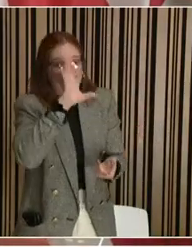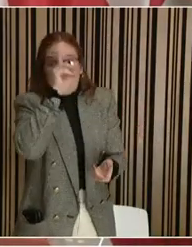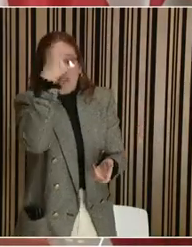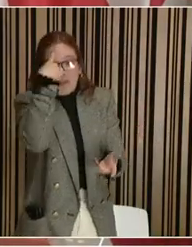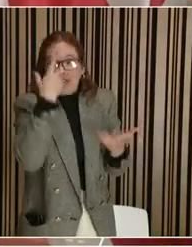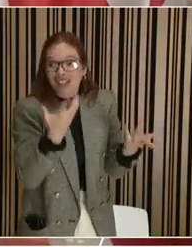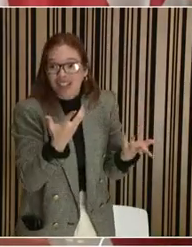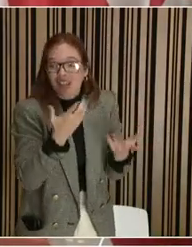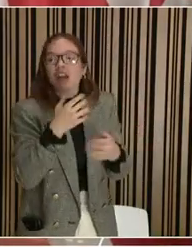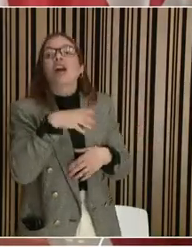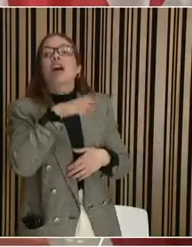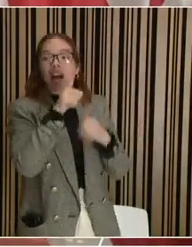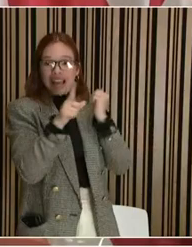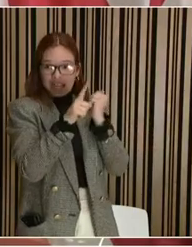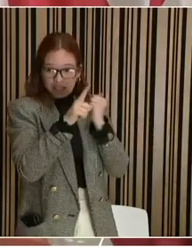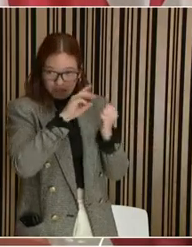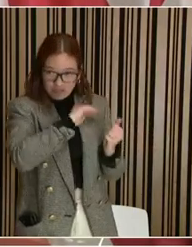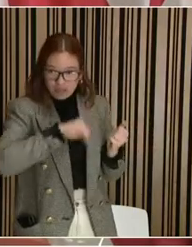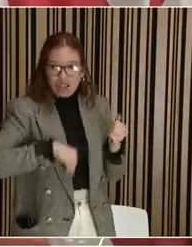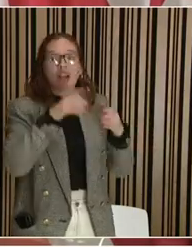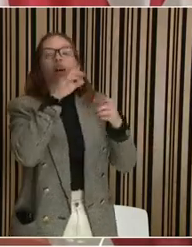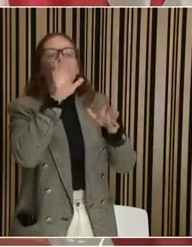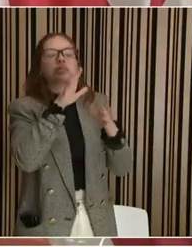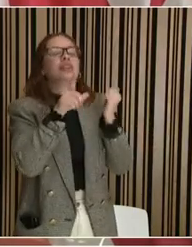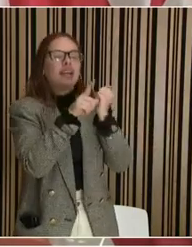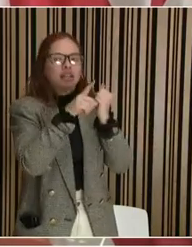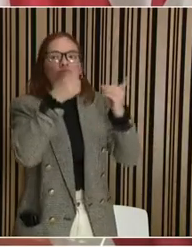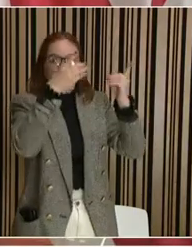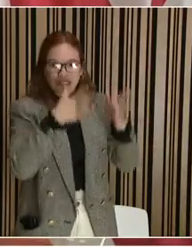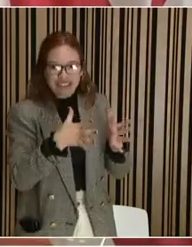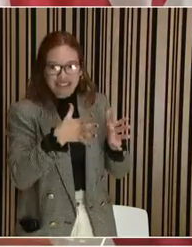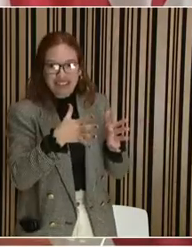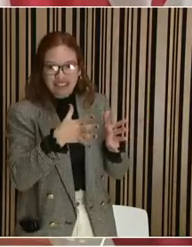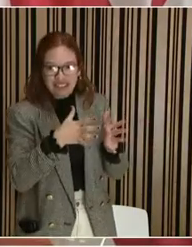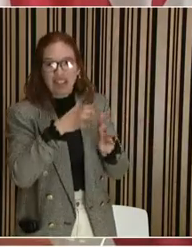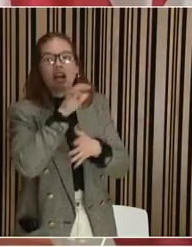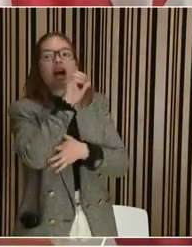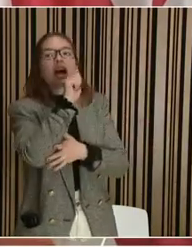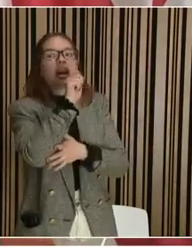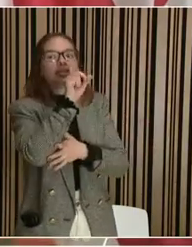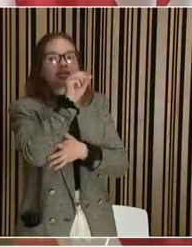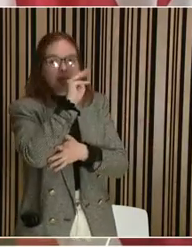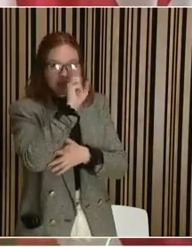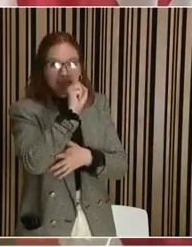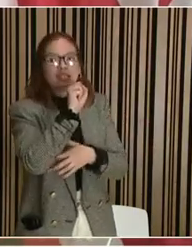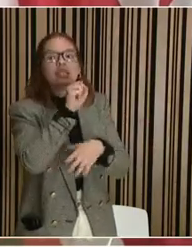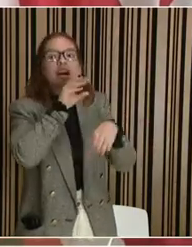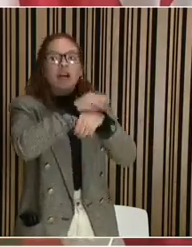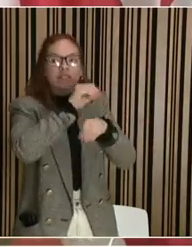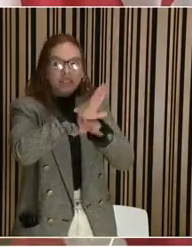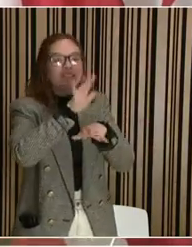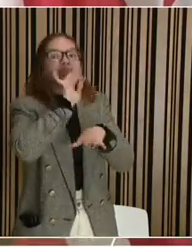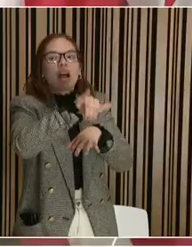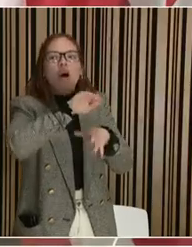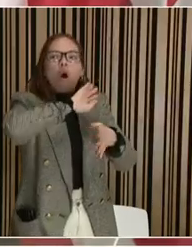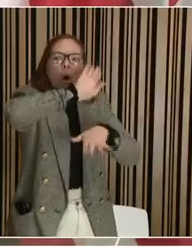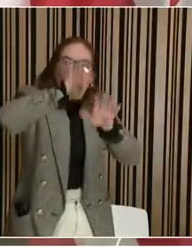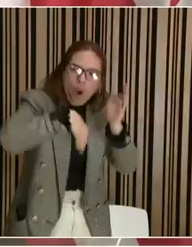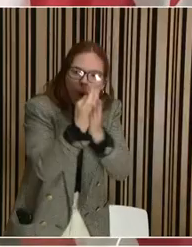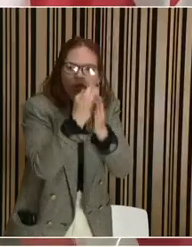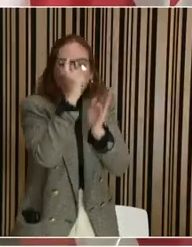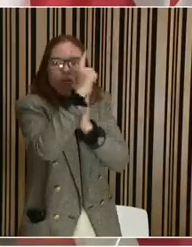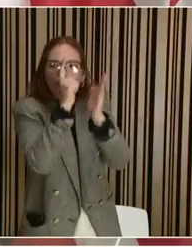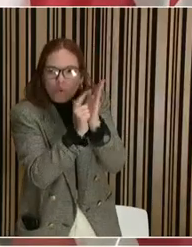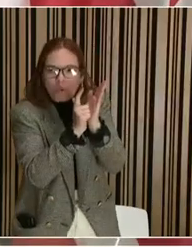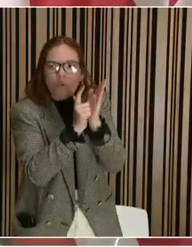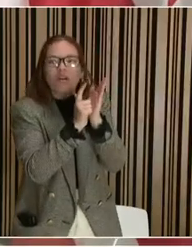deputy director. My boss is the director, Eugene Adams. We advise all of the lawyers in the agencies, the